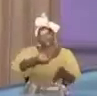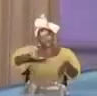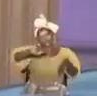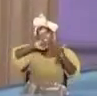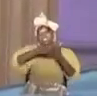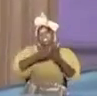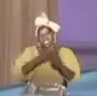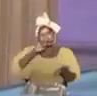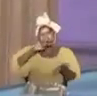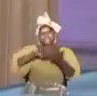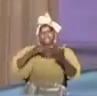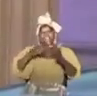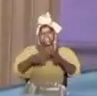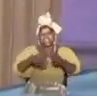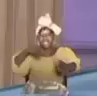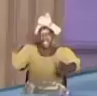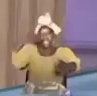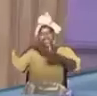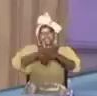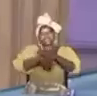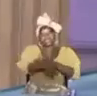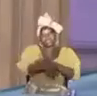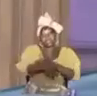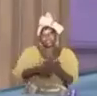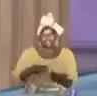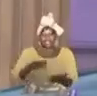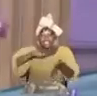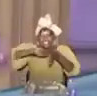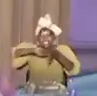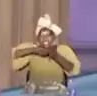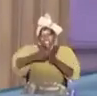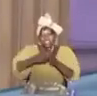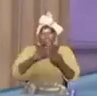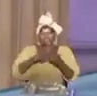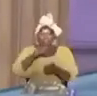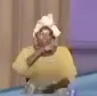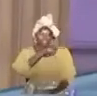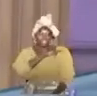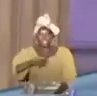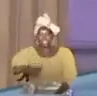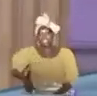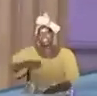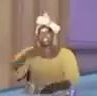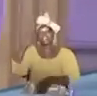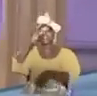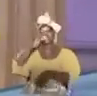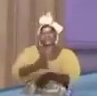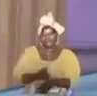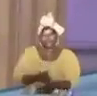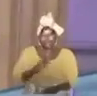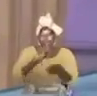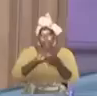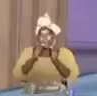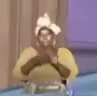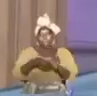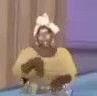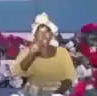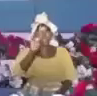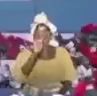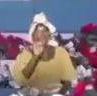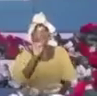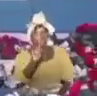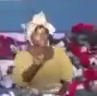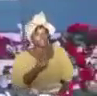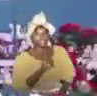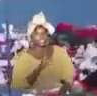access. There is the key to the kingdom. The key to the kingdom is Jesus. There are not many